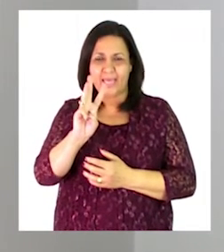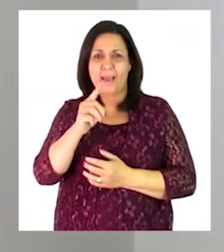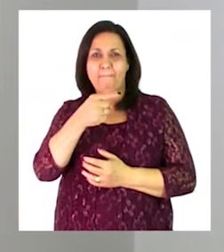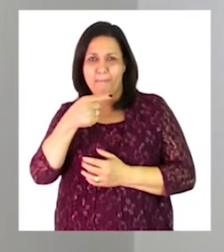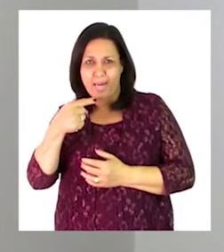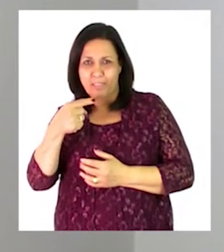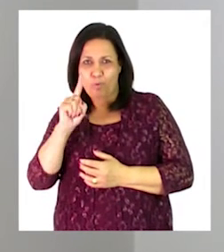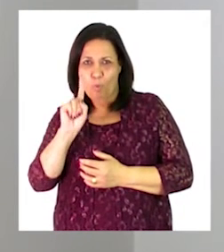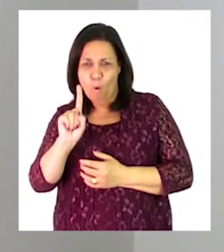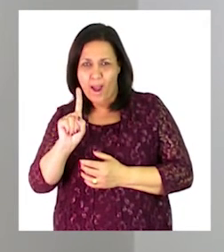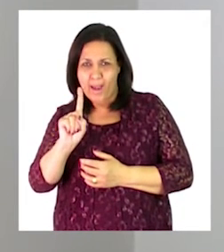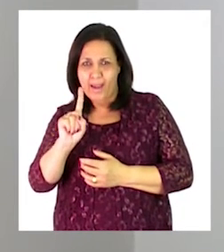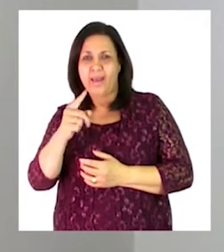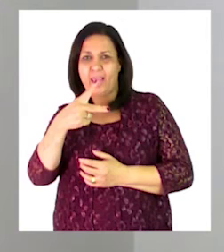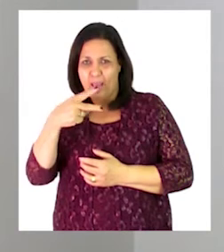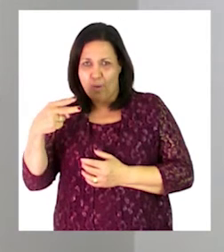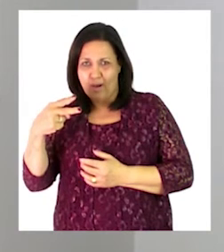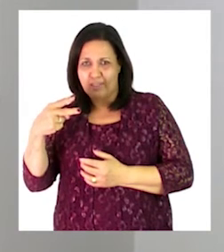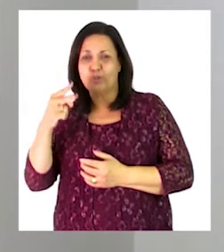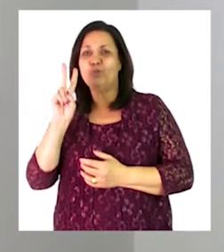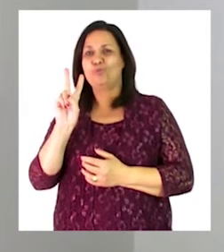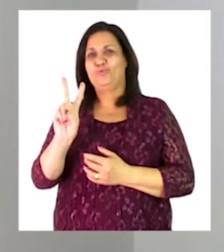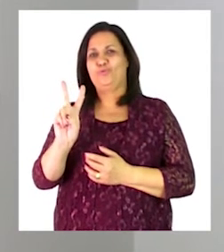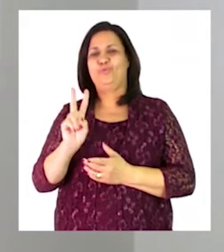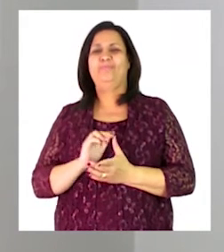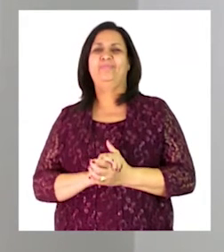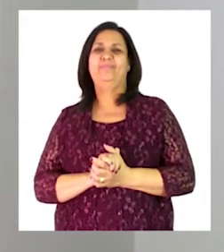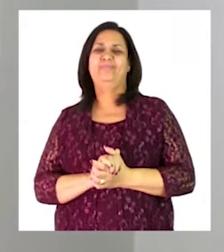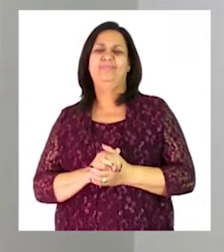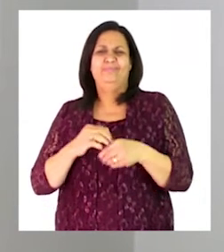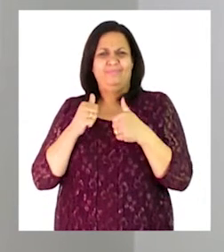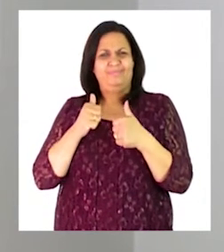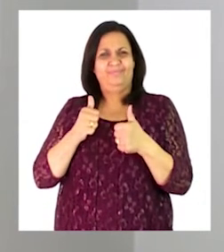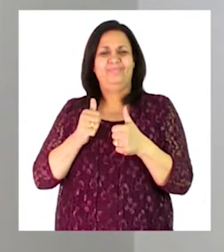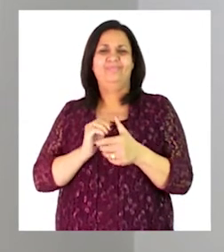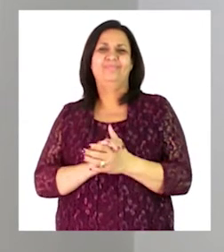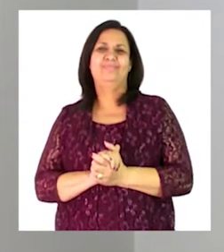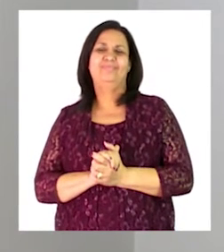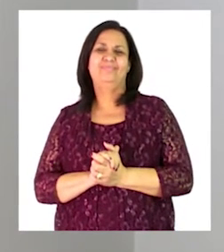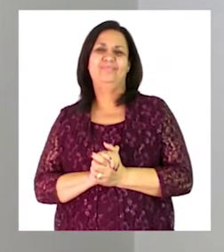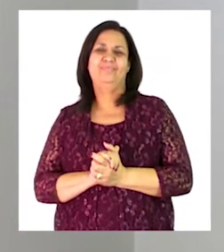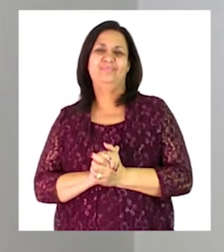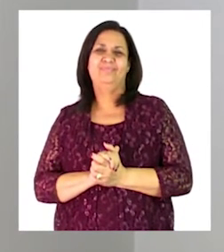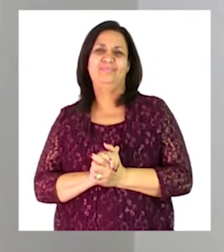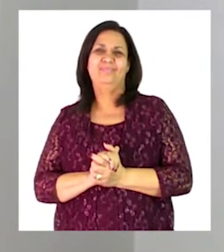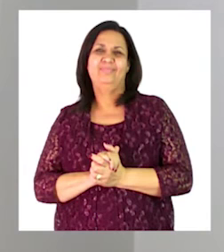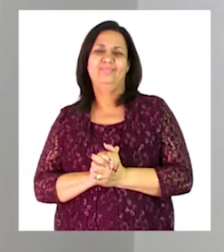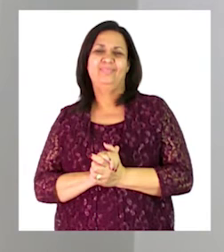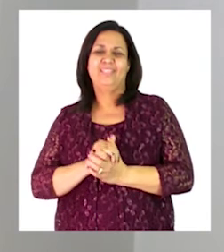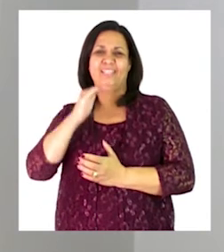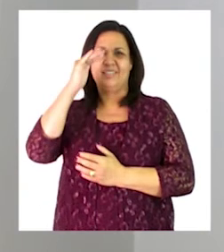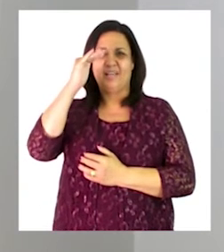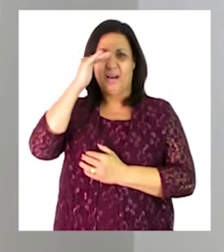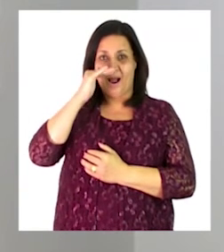minus 1 equals 2. Well done, my friend. Let's look at the